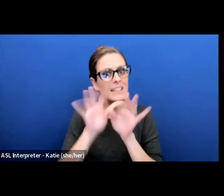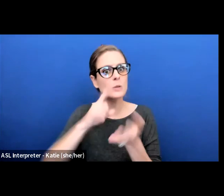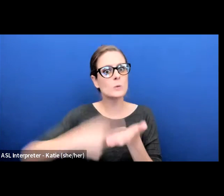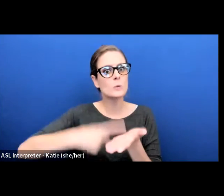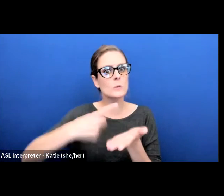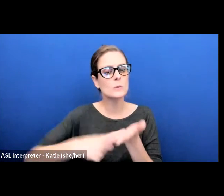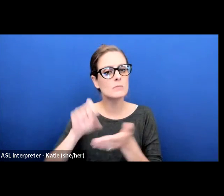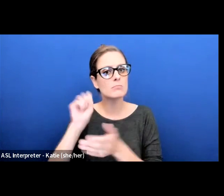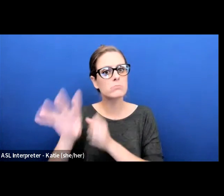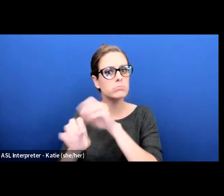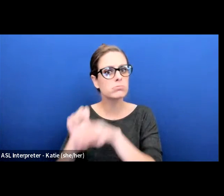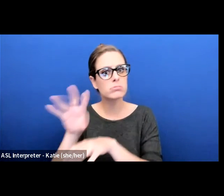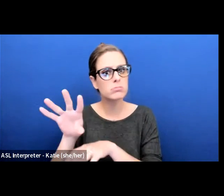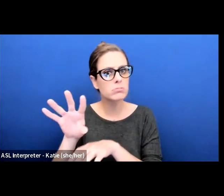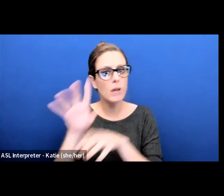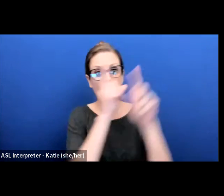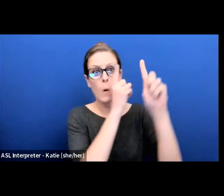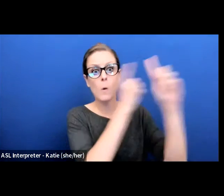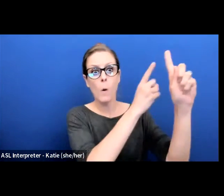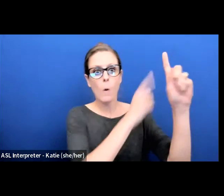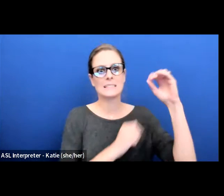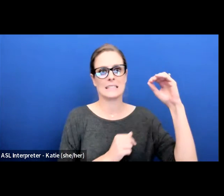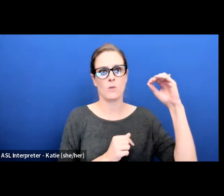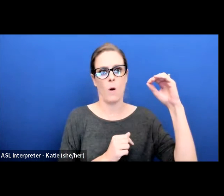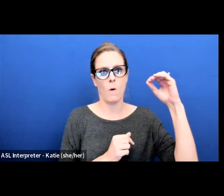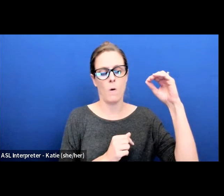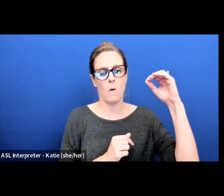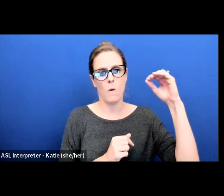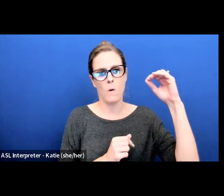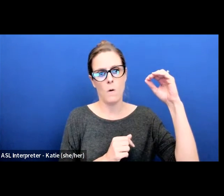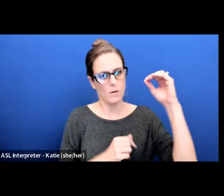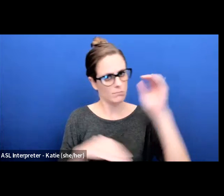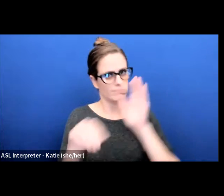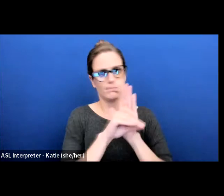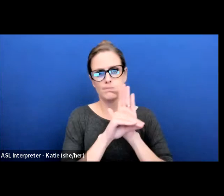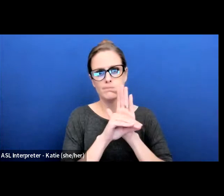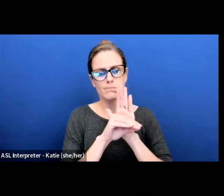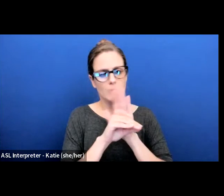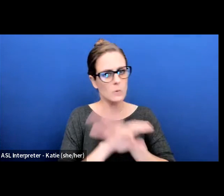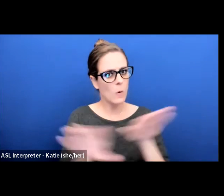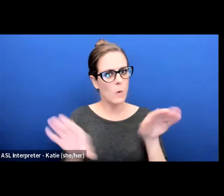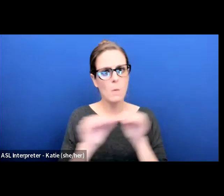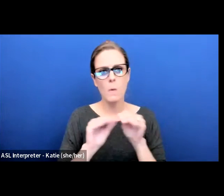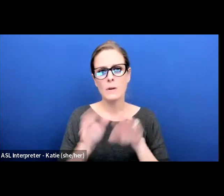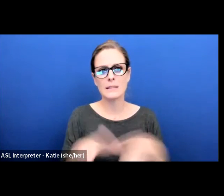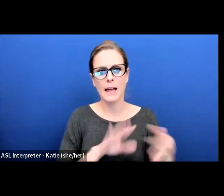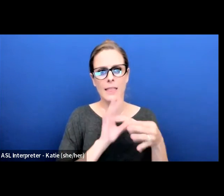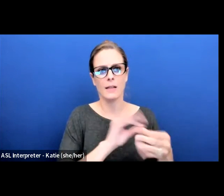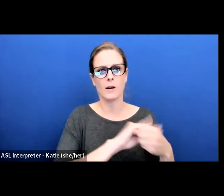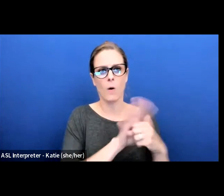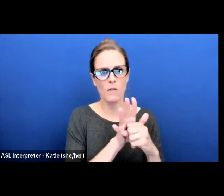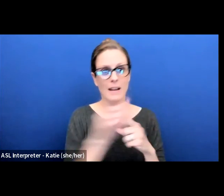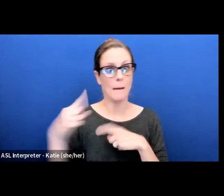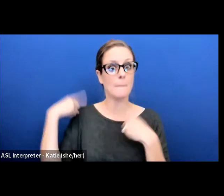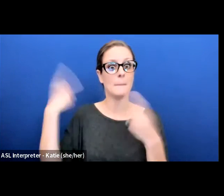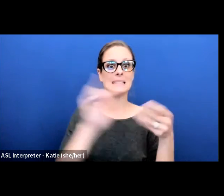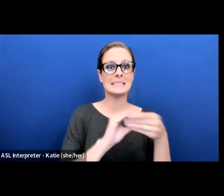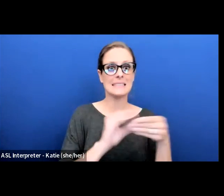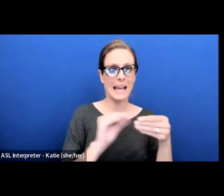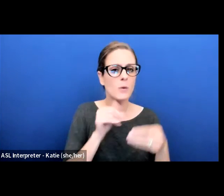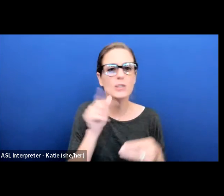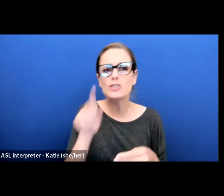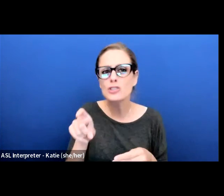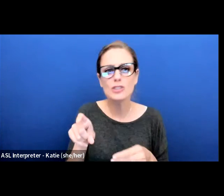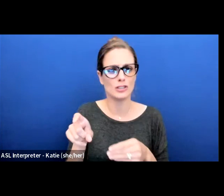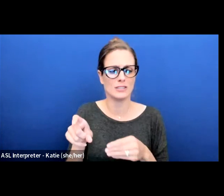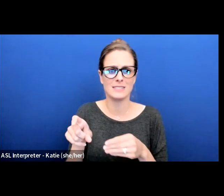us to be shooting for 0 COVID deaths. And so that is kind of what I've been saying is 0 COVID deaths. We shouldn't lose anybody else from